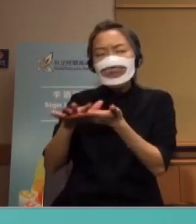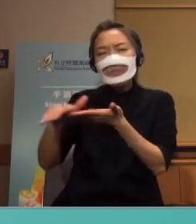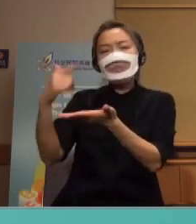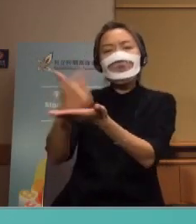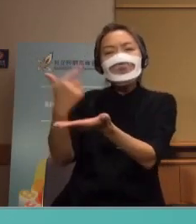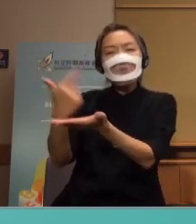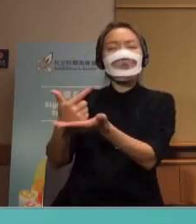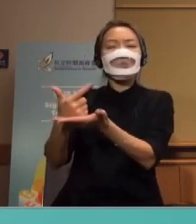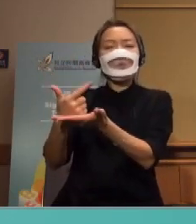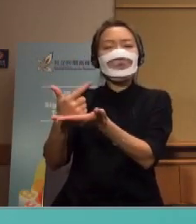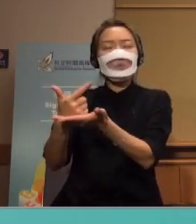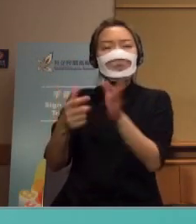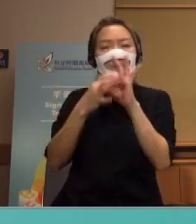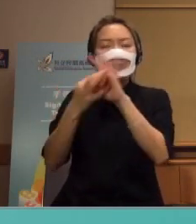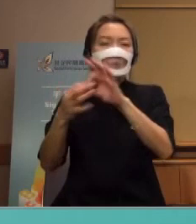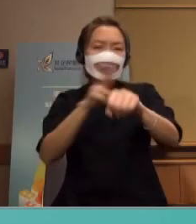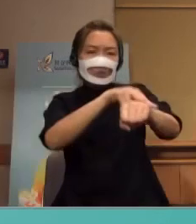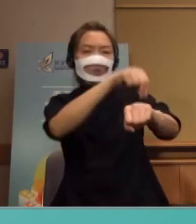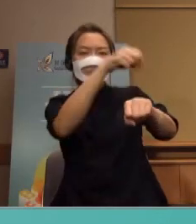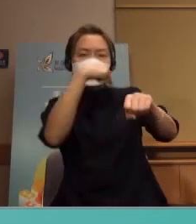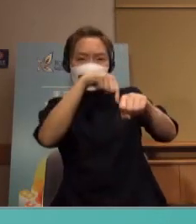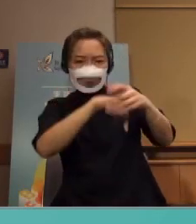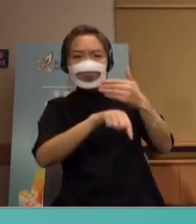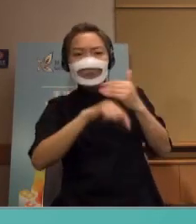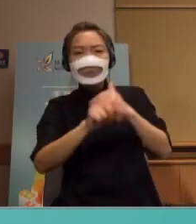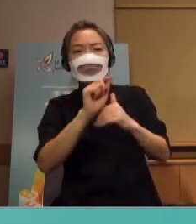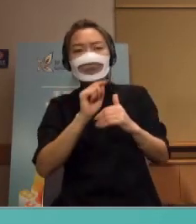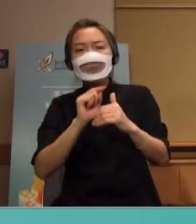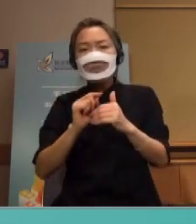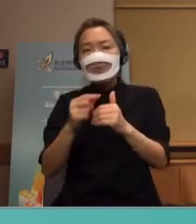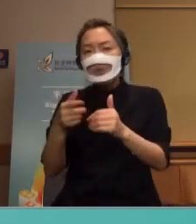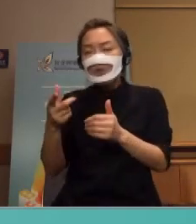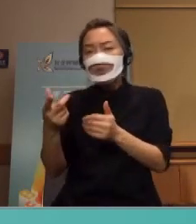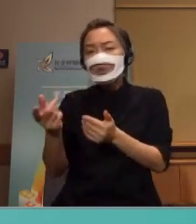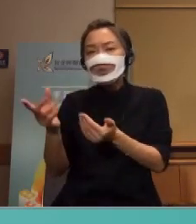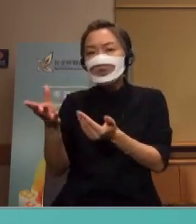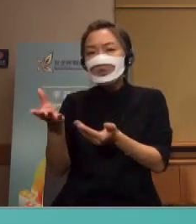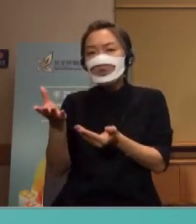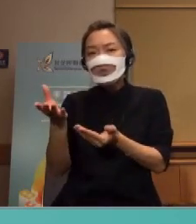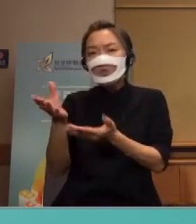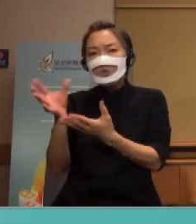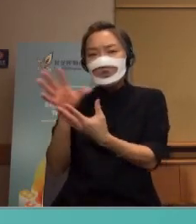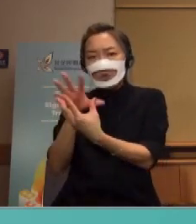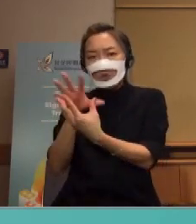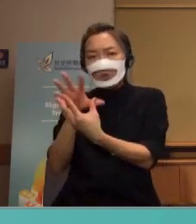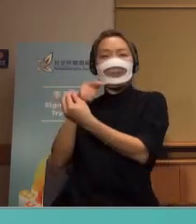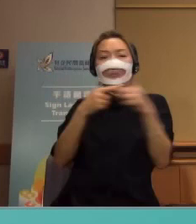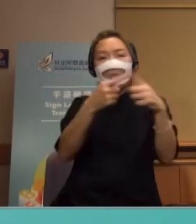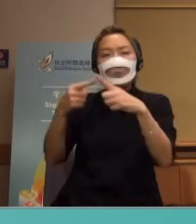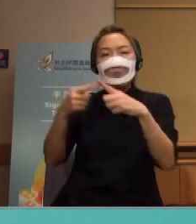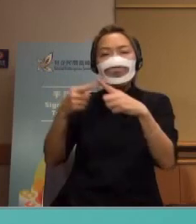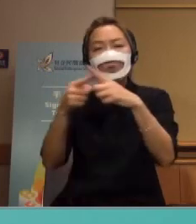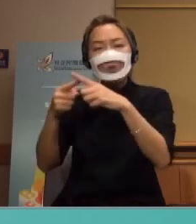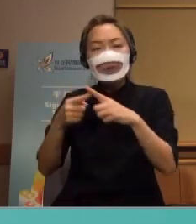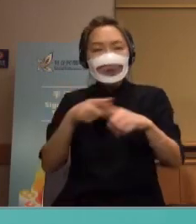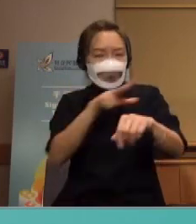get people attracted to use it, you have to be able to present a story well. And to this point, I'm going to ask Calvin a little bit in a sec about